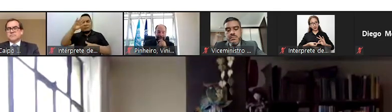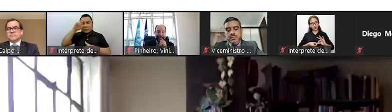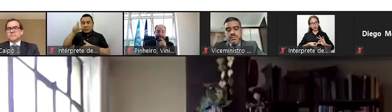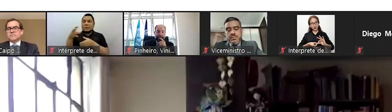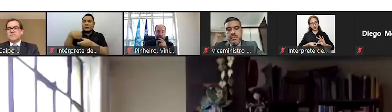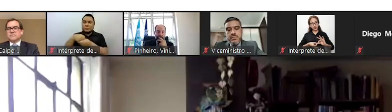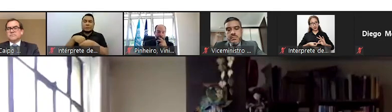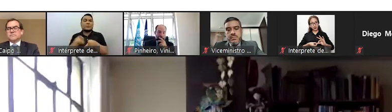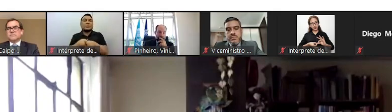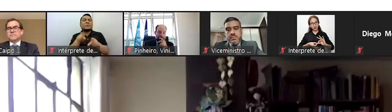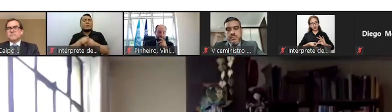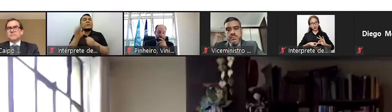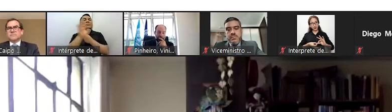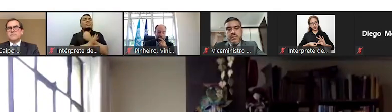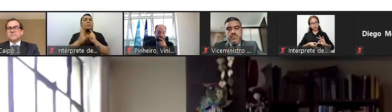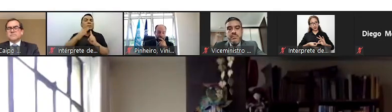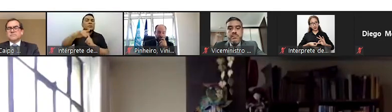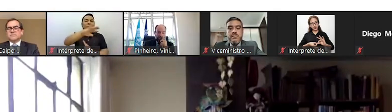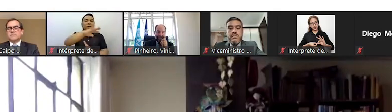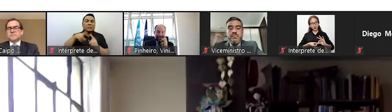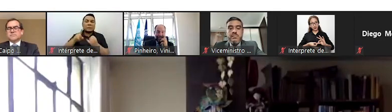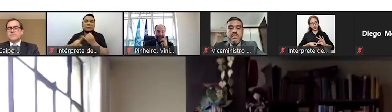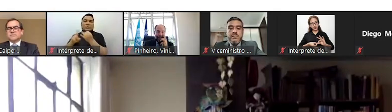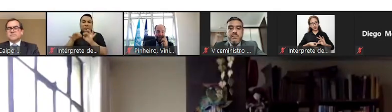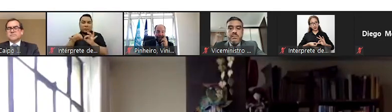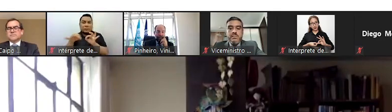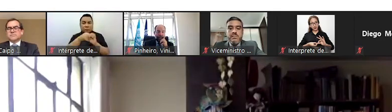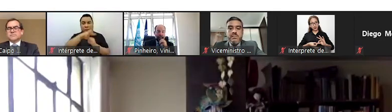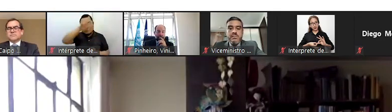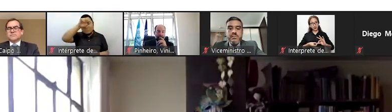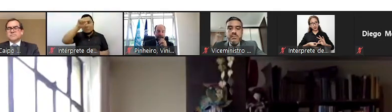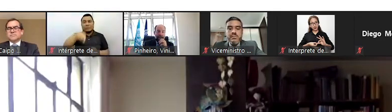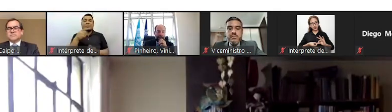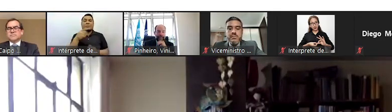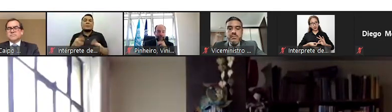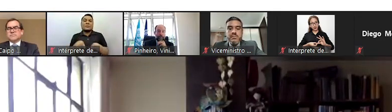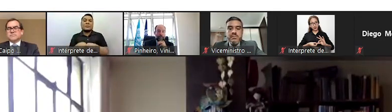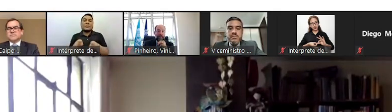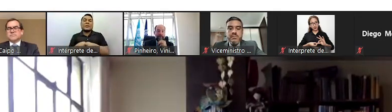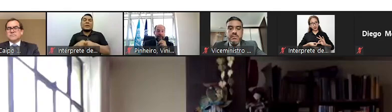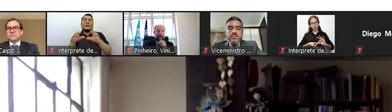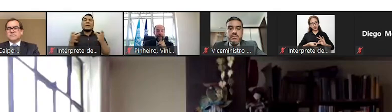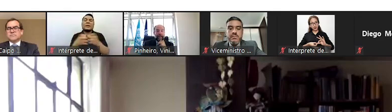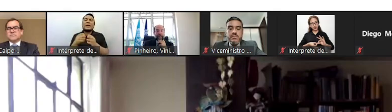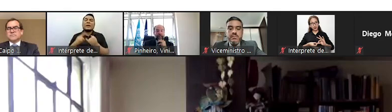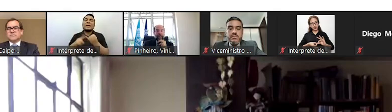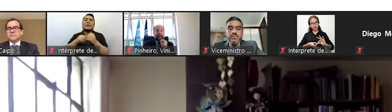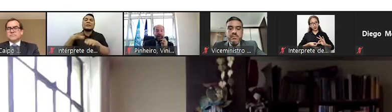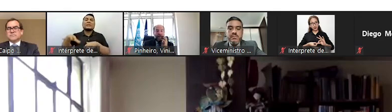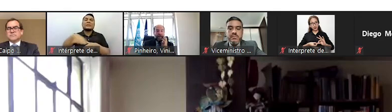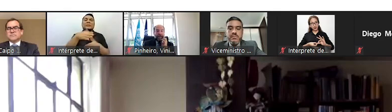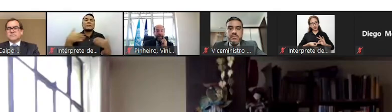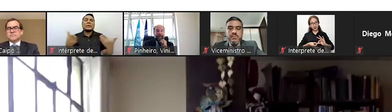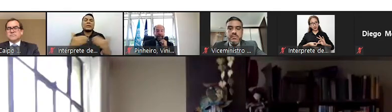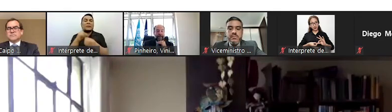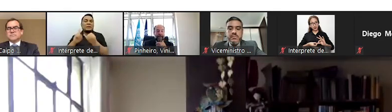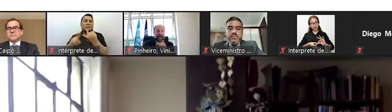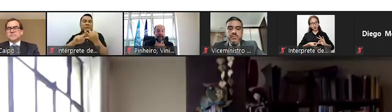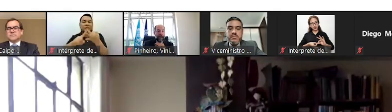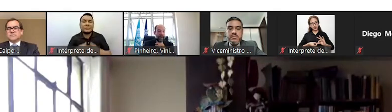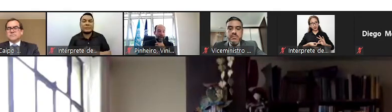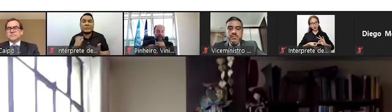metals then um environmental defense organizations in different parts of the country like chiang kai and